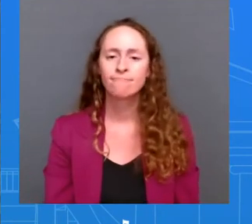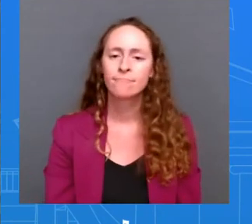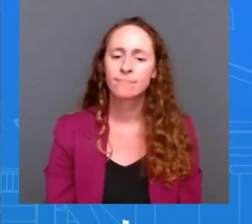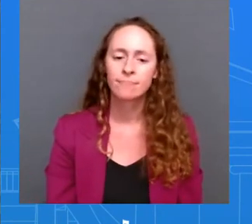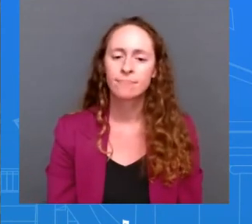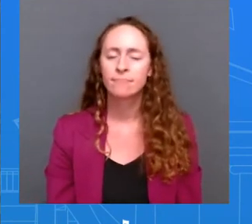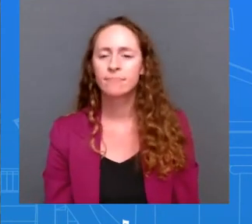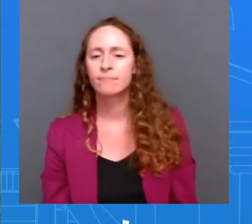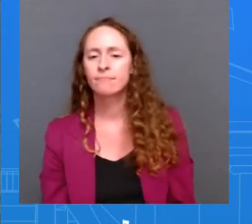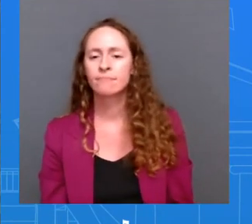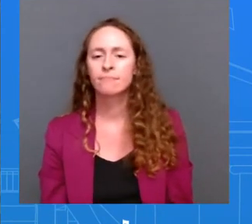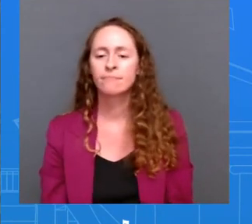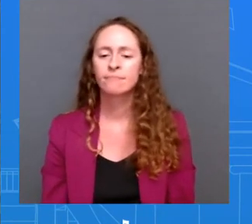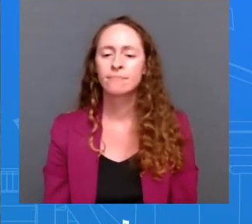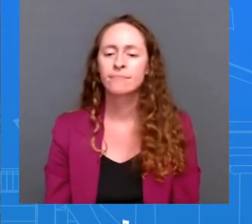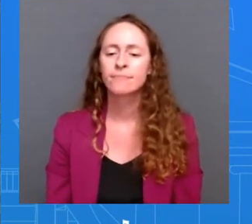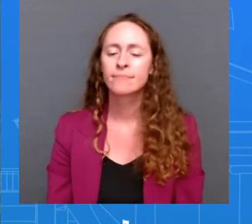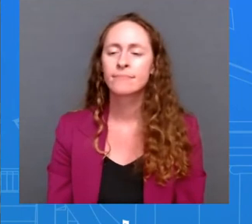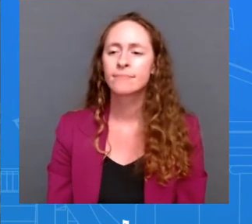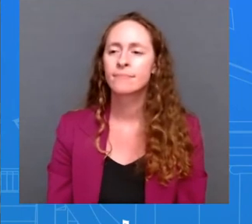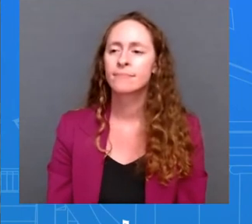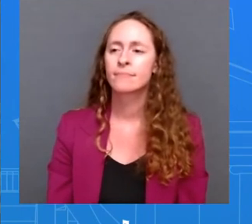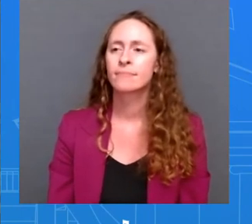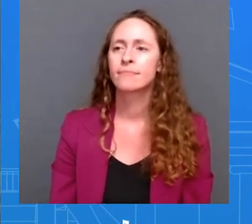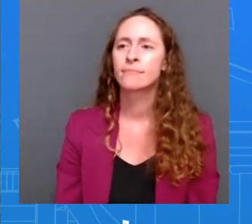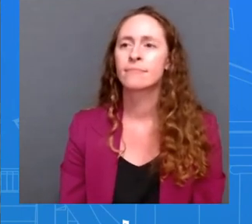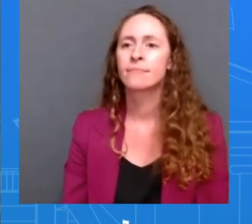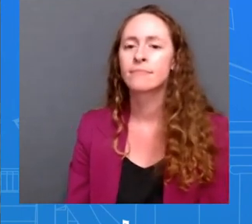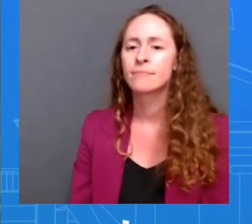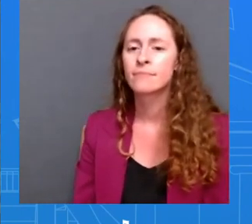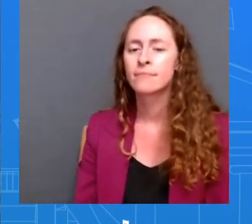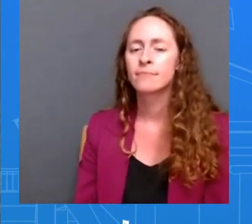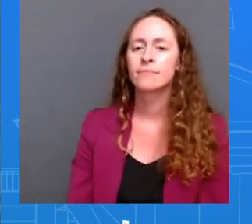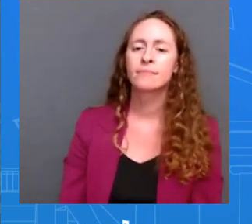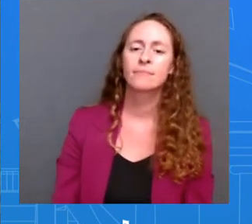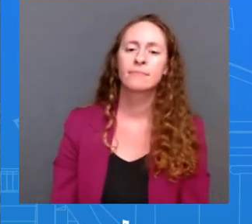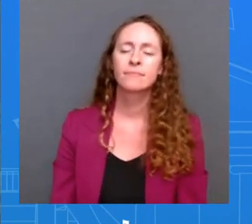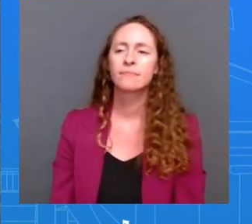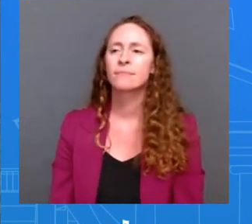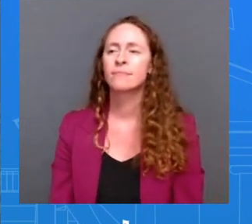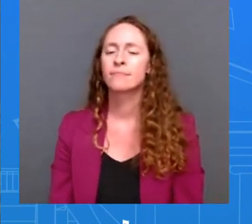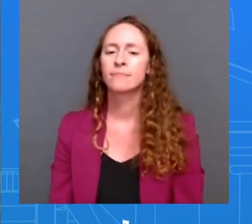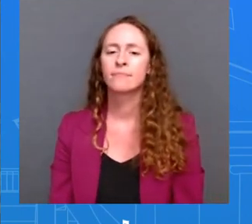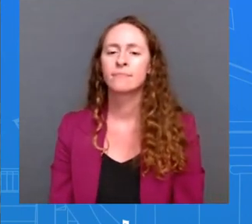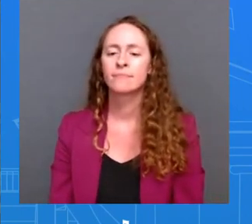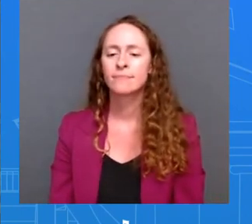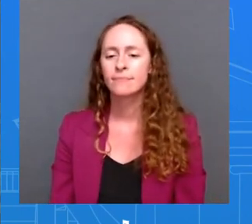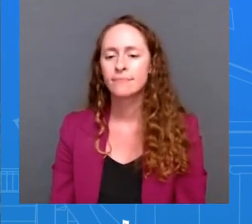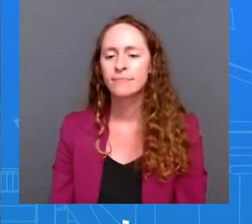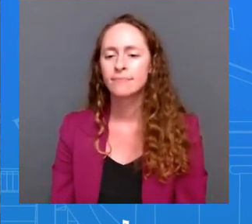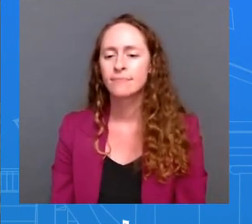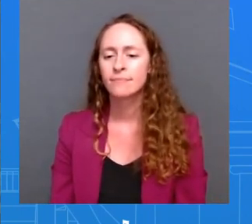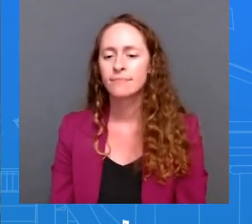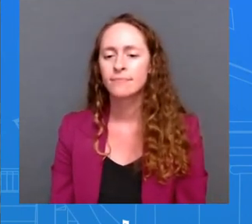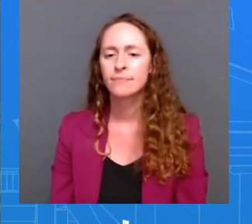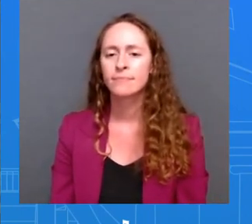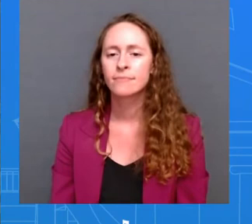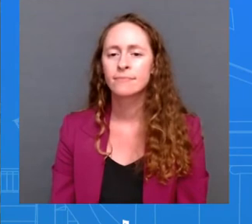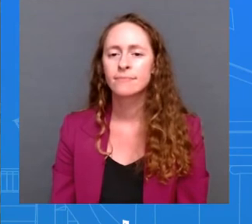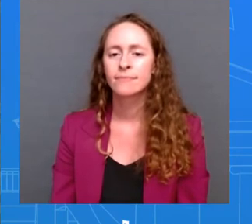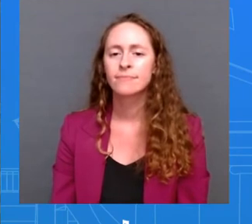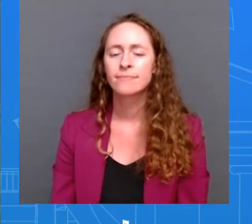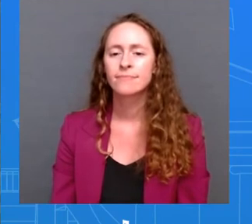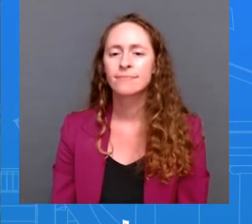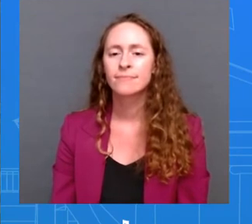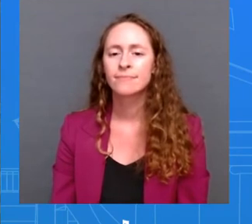Thank you very much. Can you go back to this event earlier today? Mary Barra of GM was there talking about